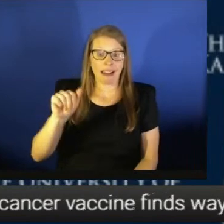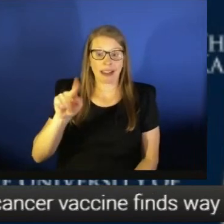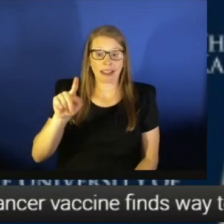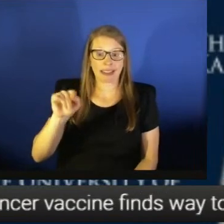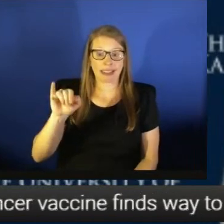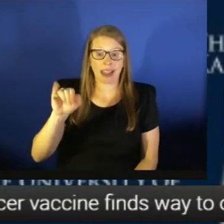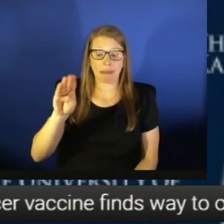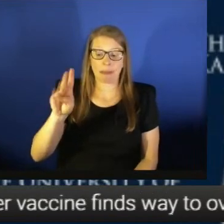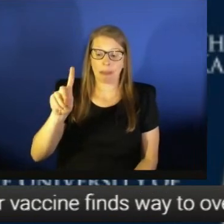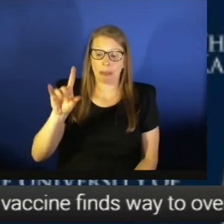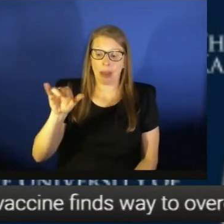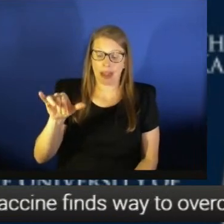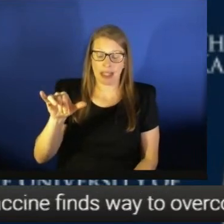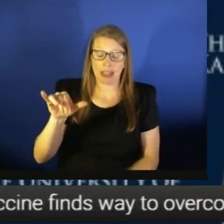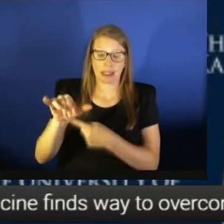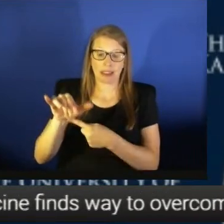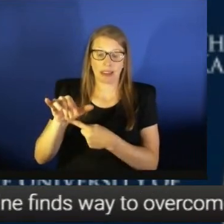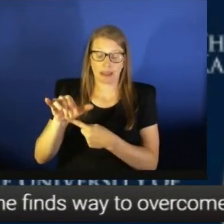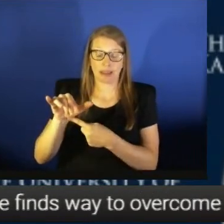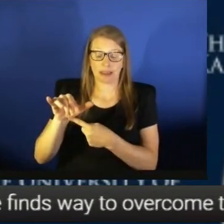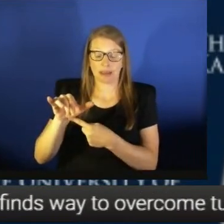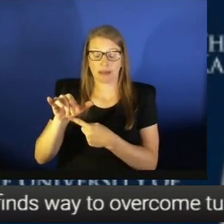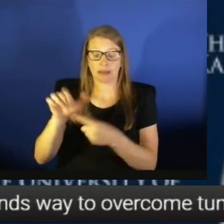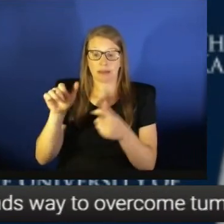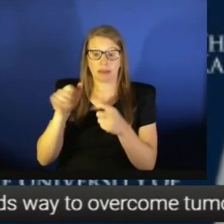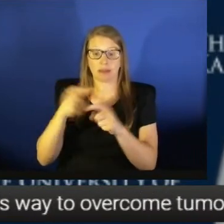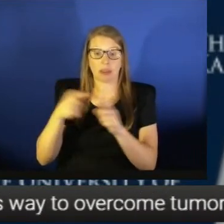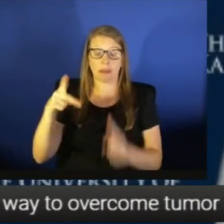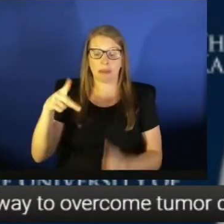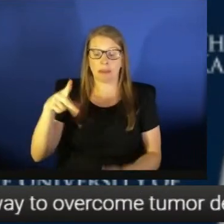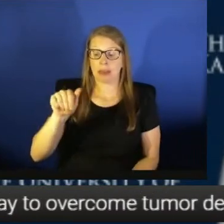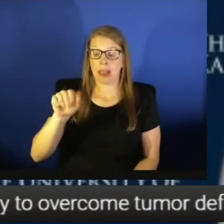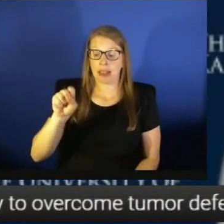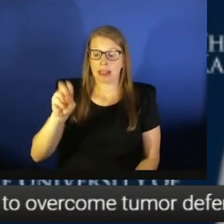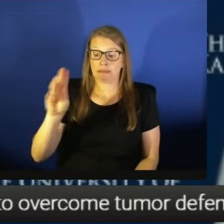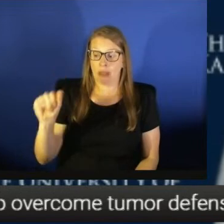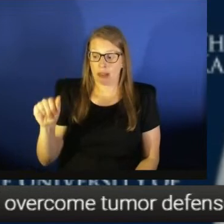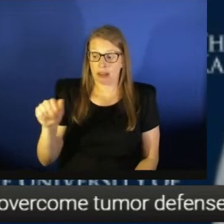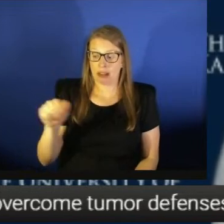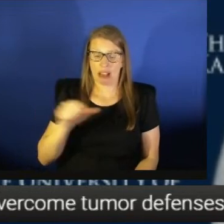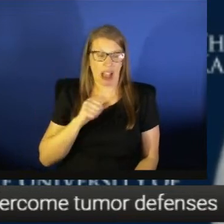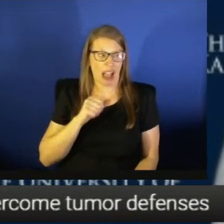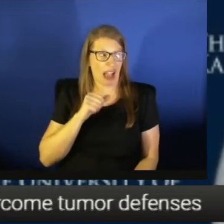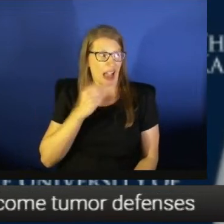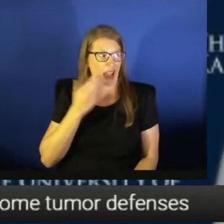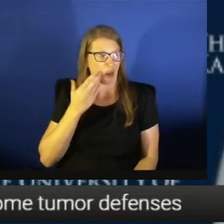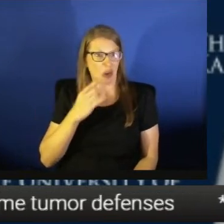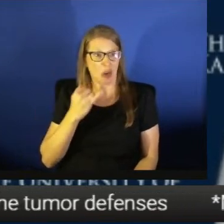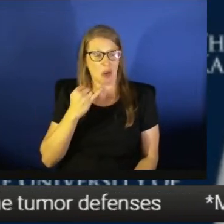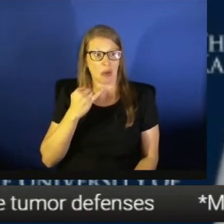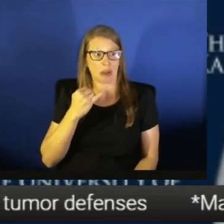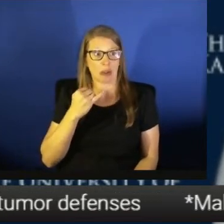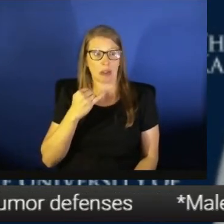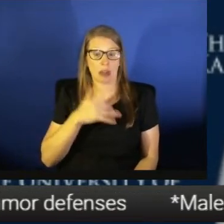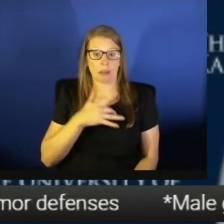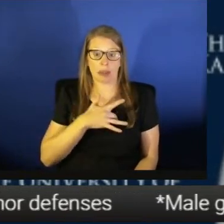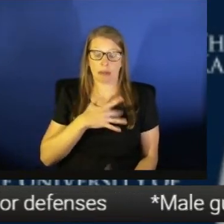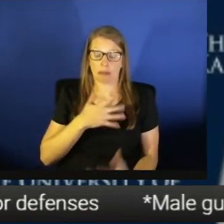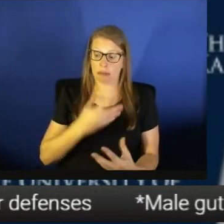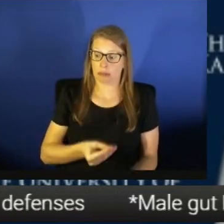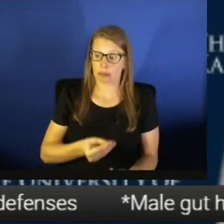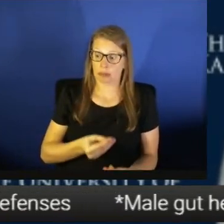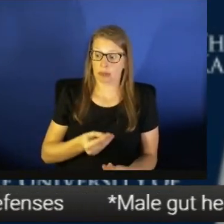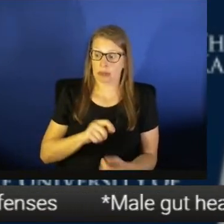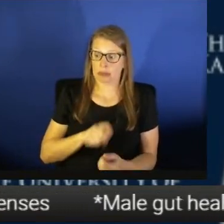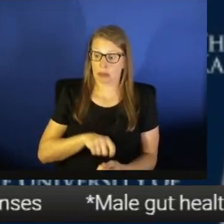in general, we have other therapies. It's not used routinely. I am not even sure, unless in very compassionate use circumstances, we are using it